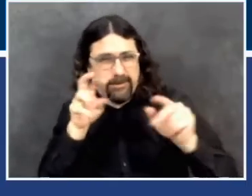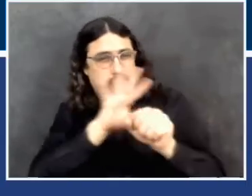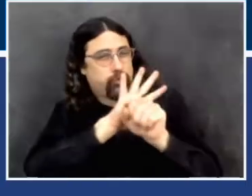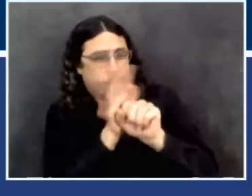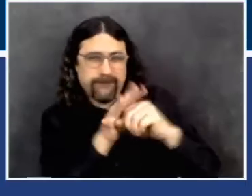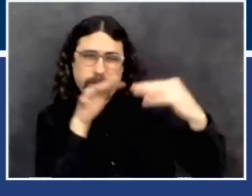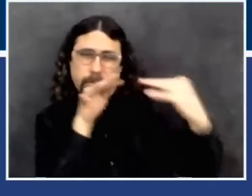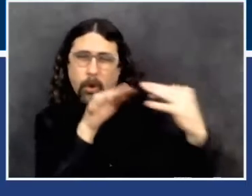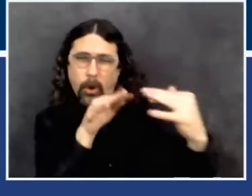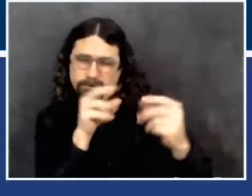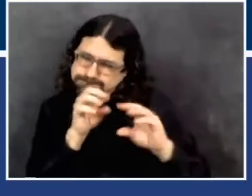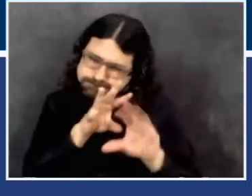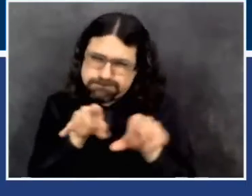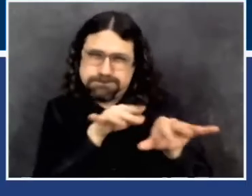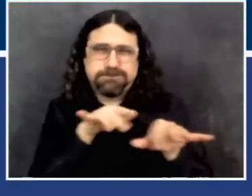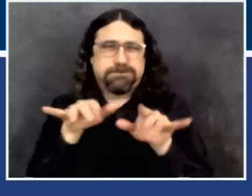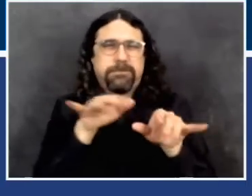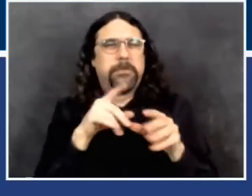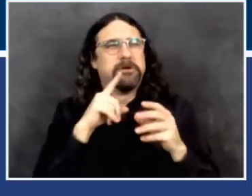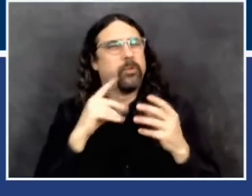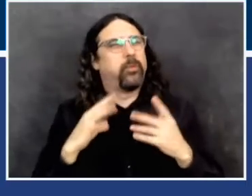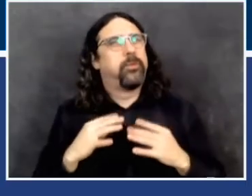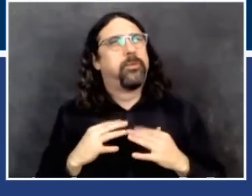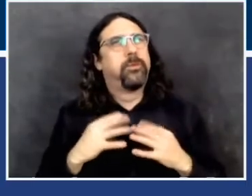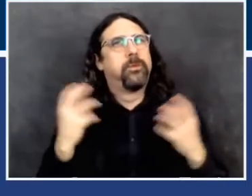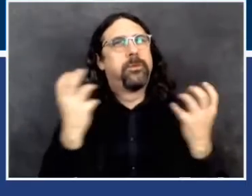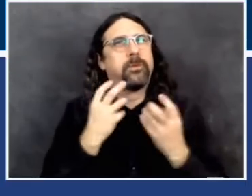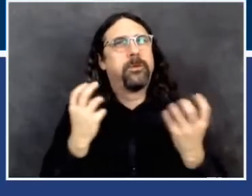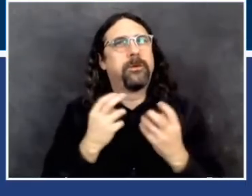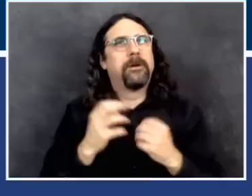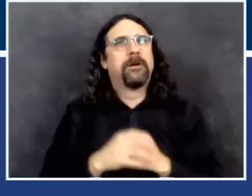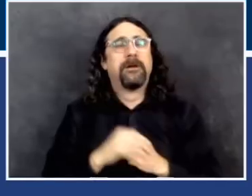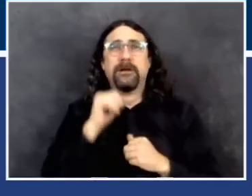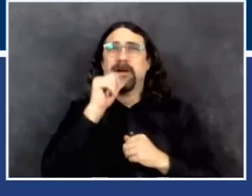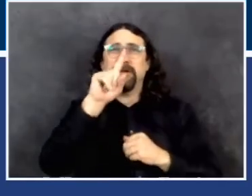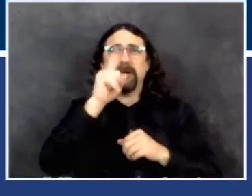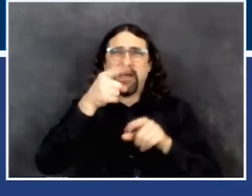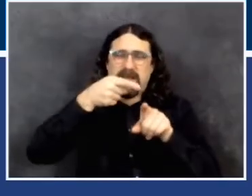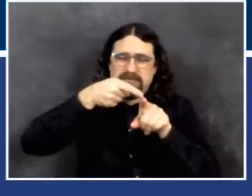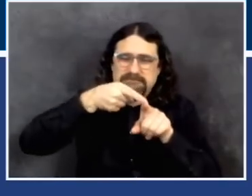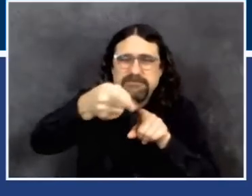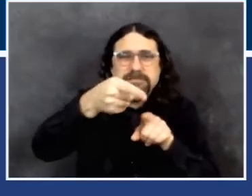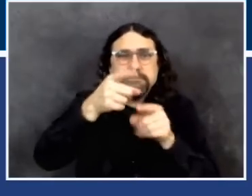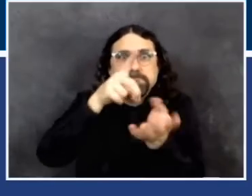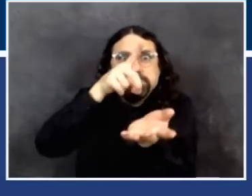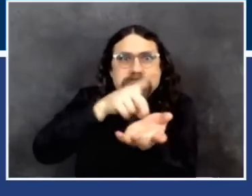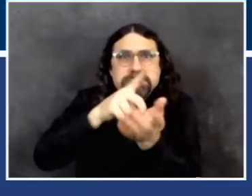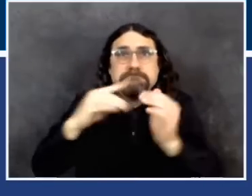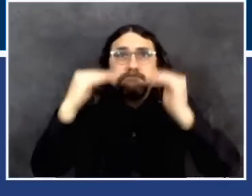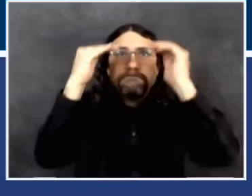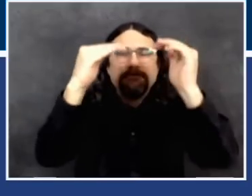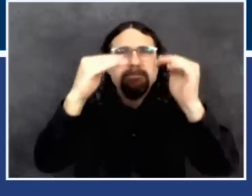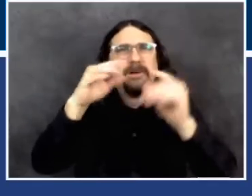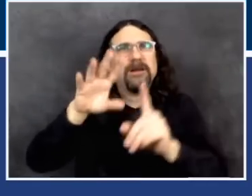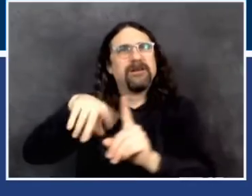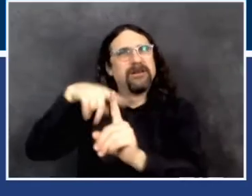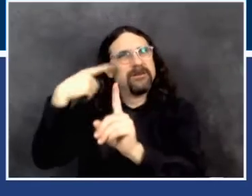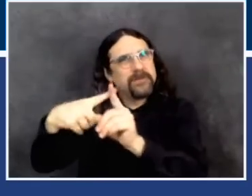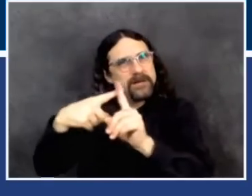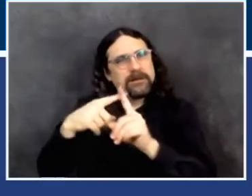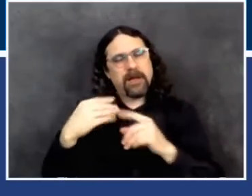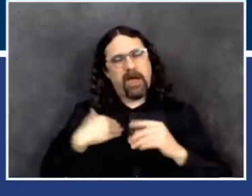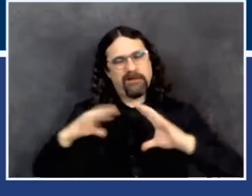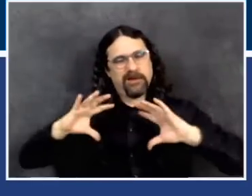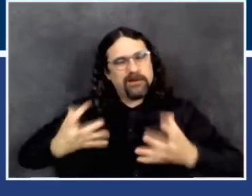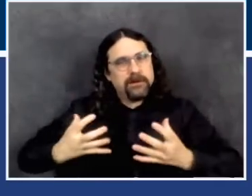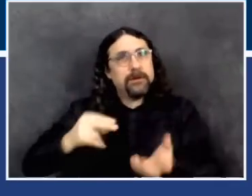to cover. And their answer was days, nights, weekends, 24/7. That is the